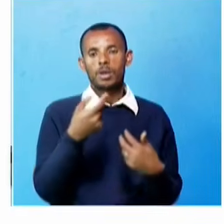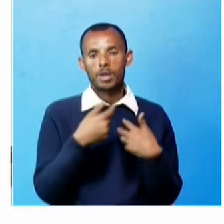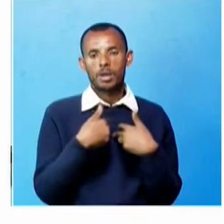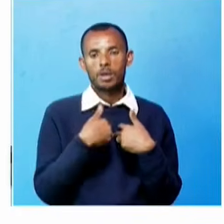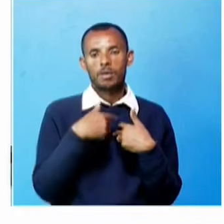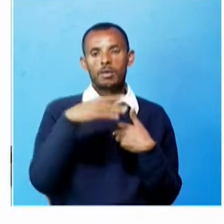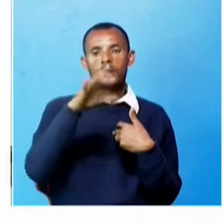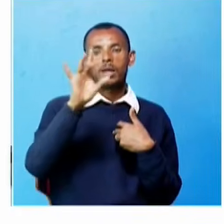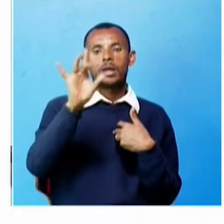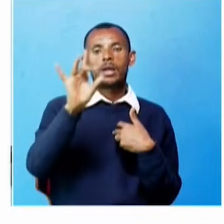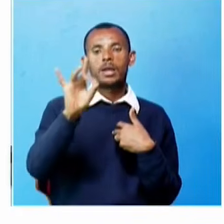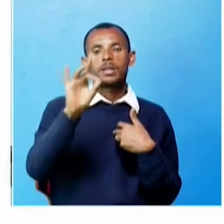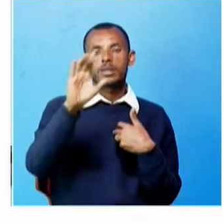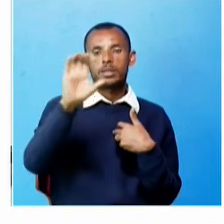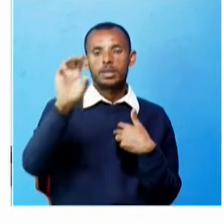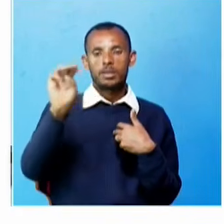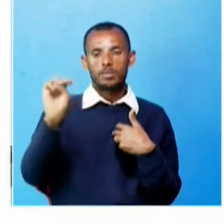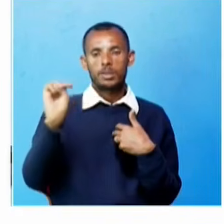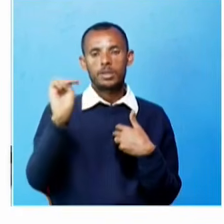8 centimeter